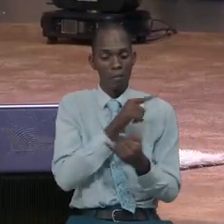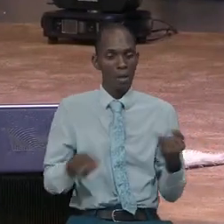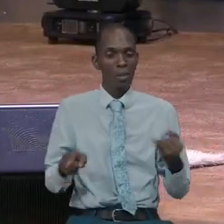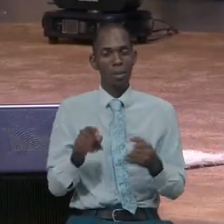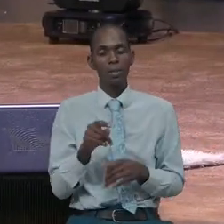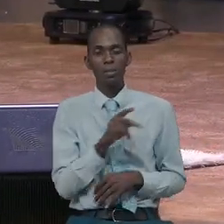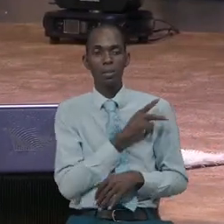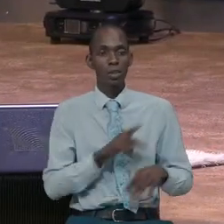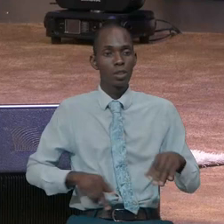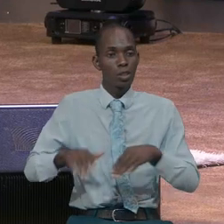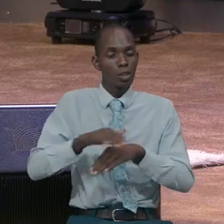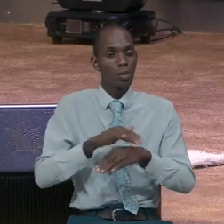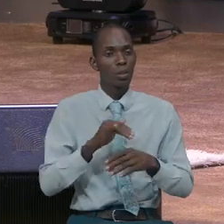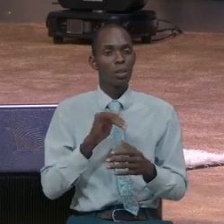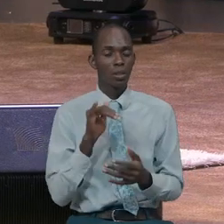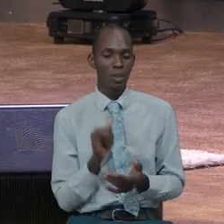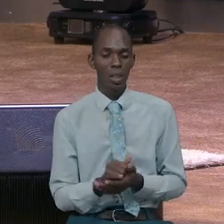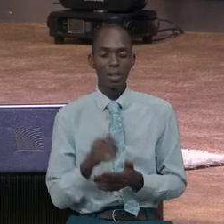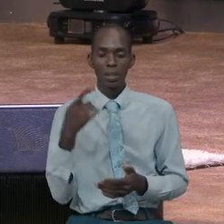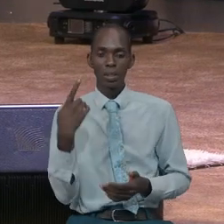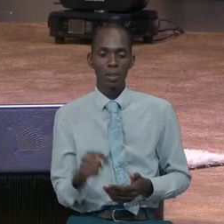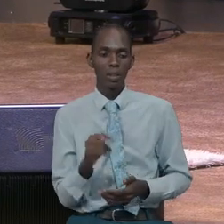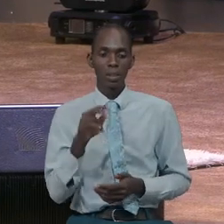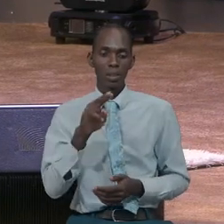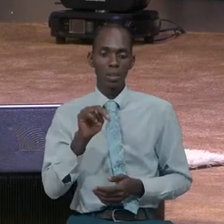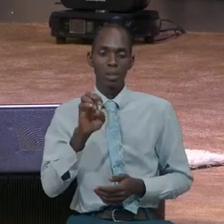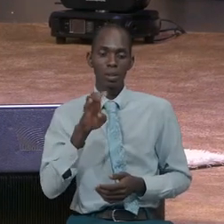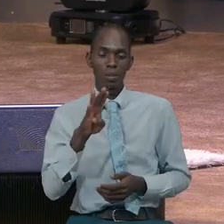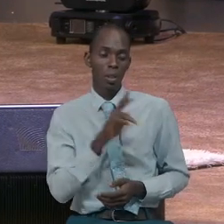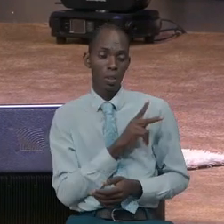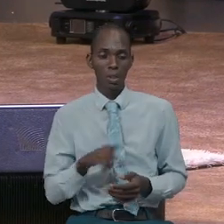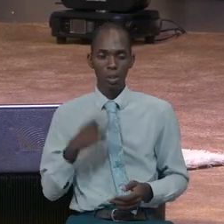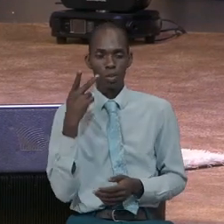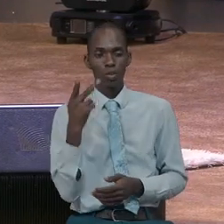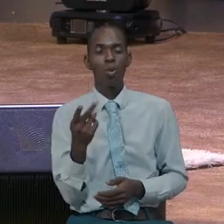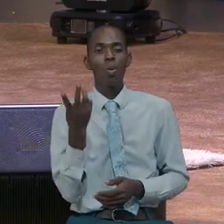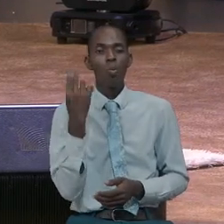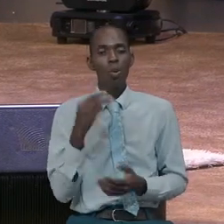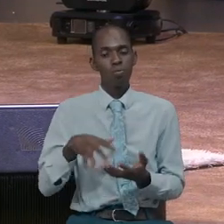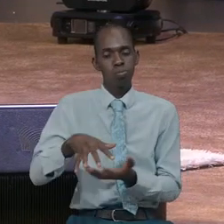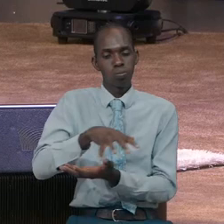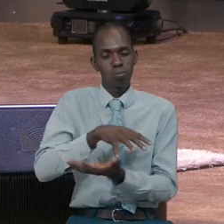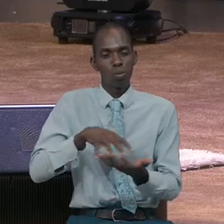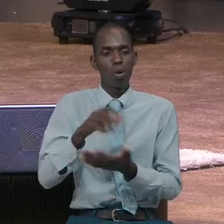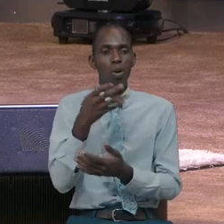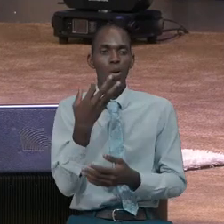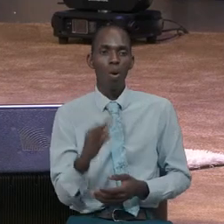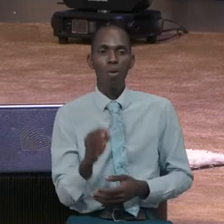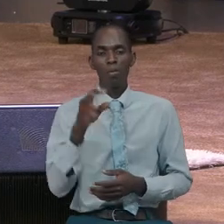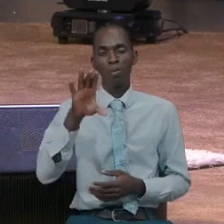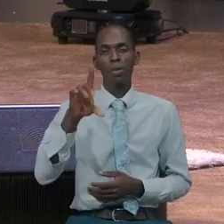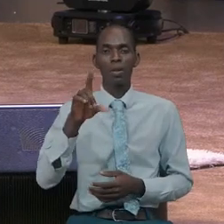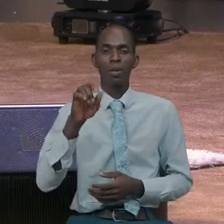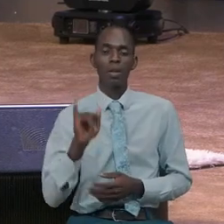that Nebuchadnezzar saw in the dream was a mixture of iron and clay. We should be careful